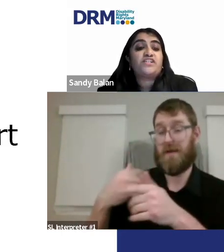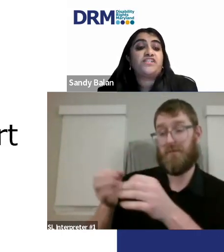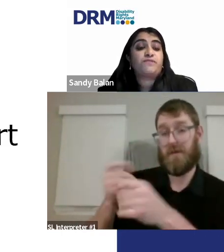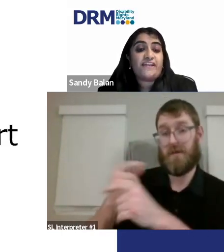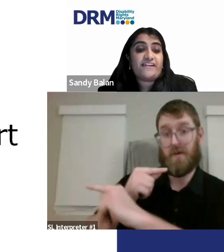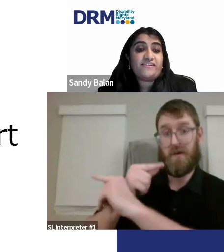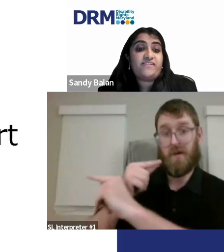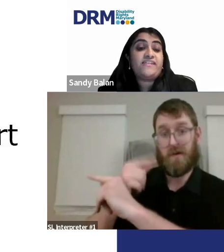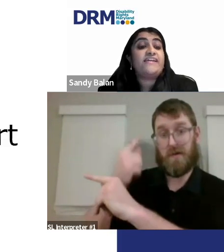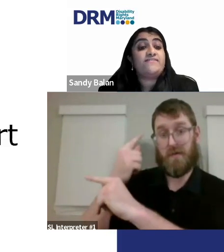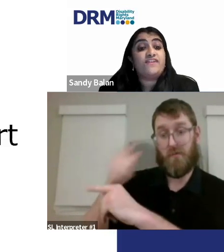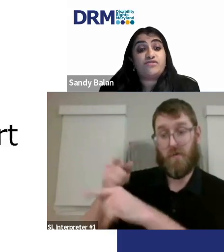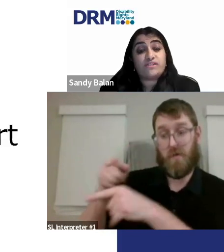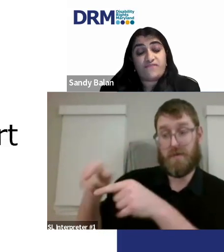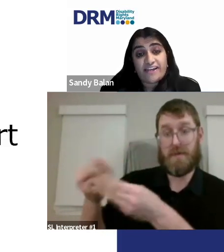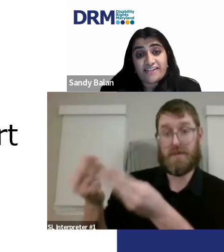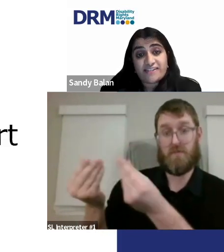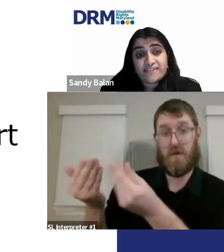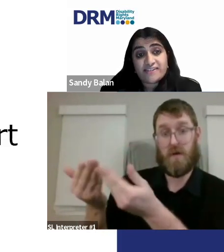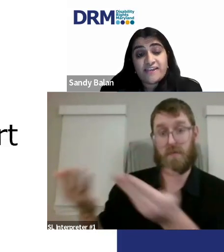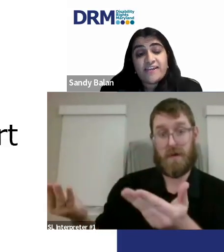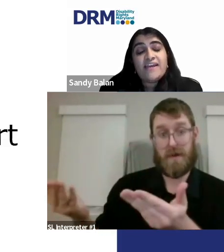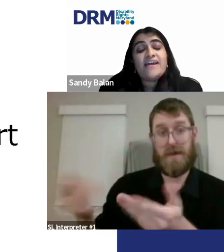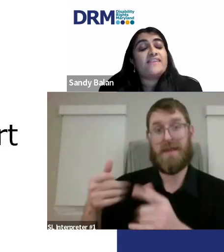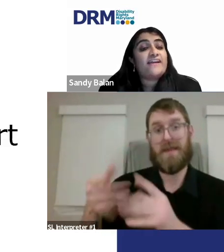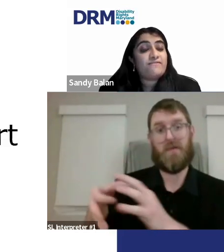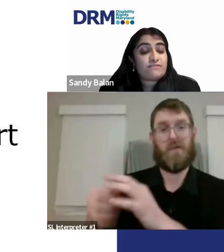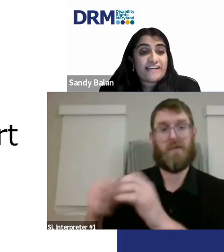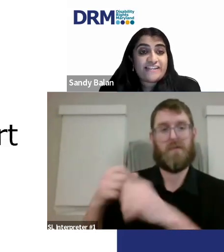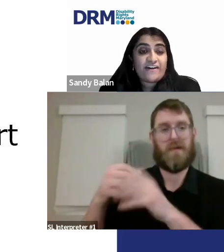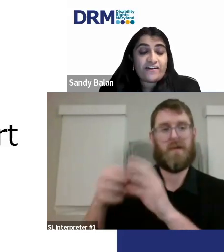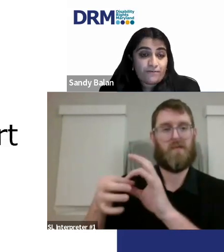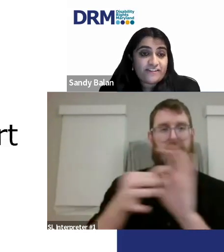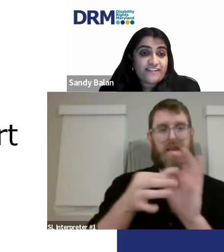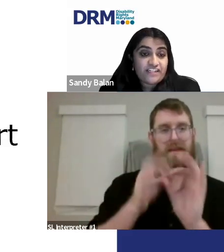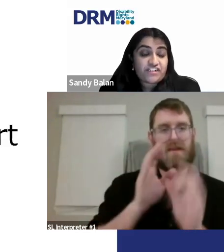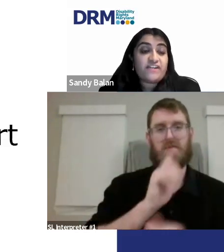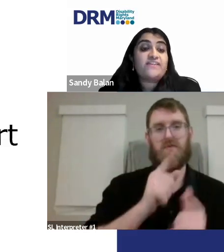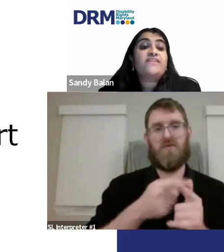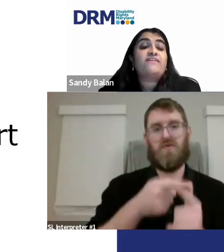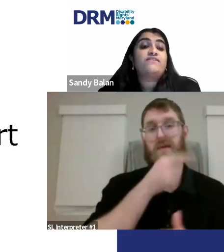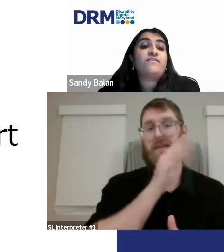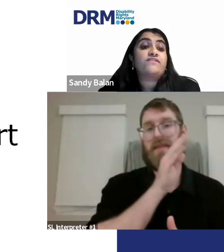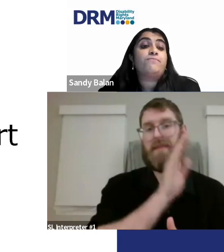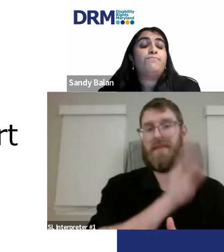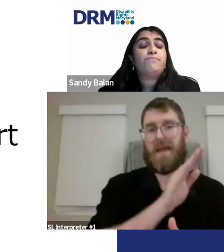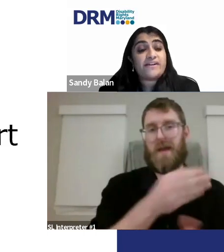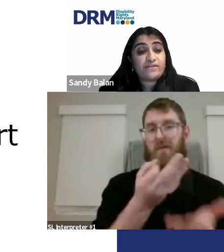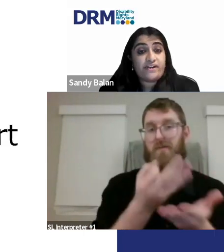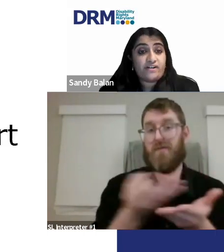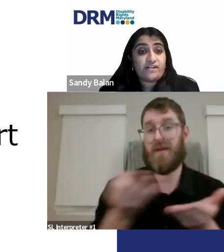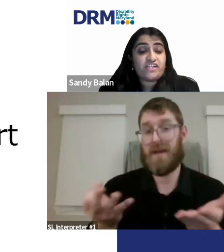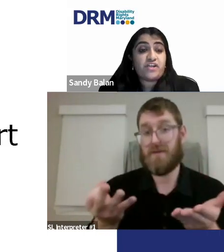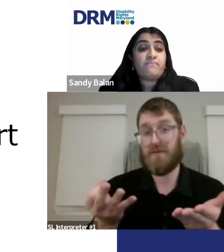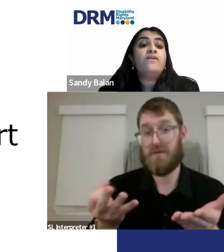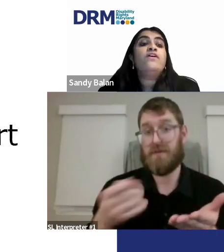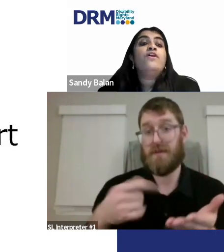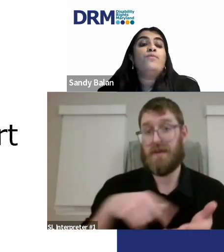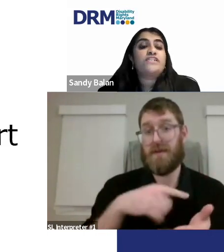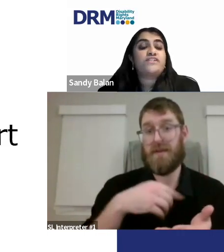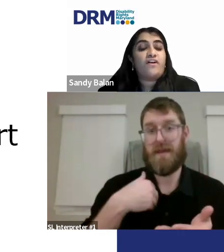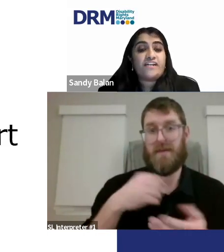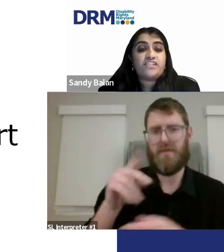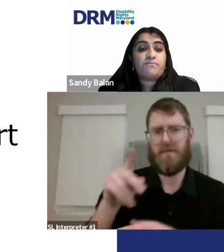will make decisions related to the individual's finances. And like it was said in the other presentation, there is also plenary